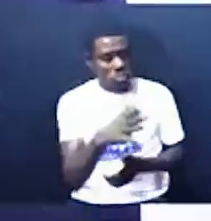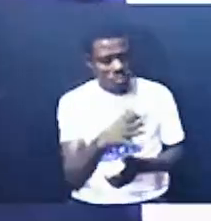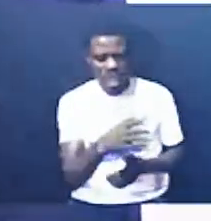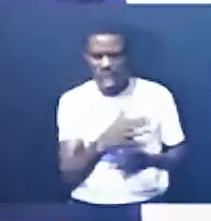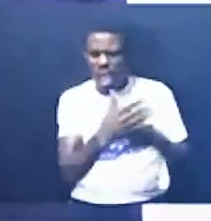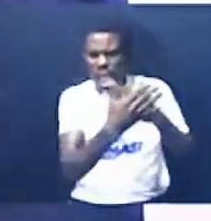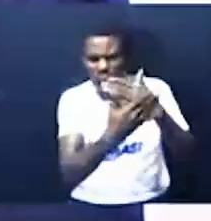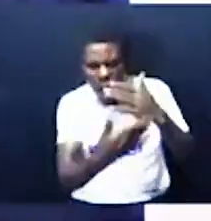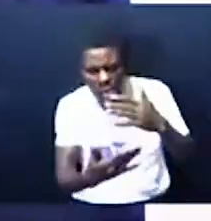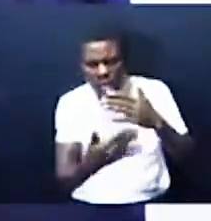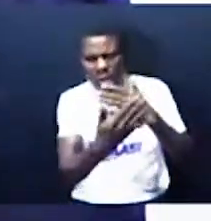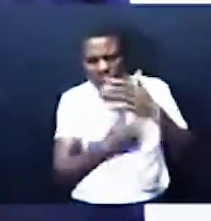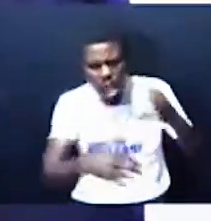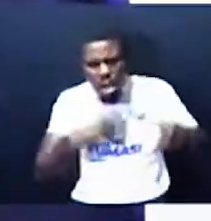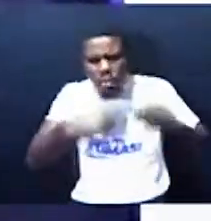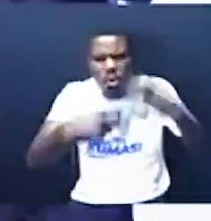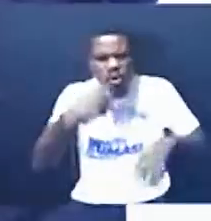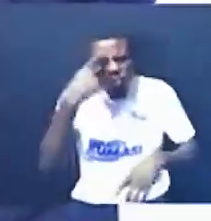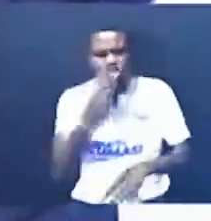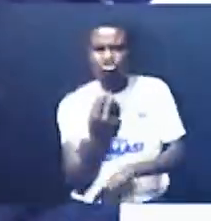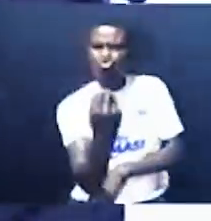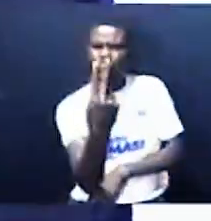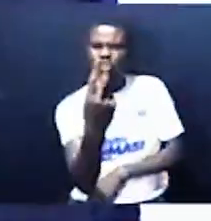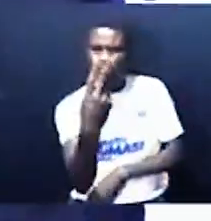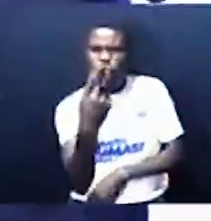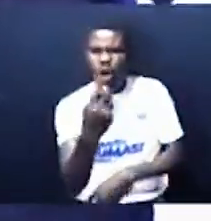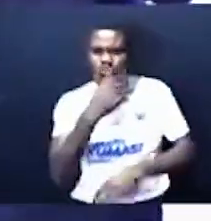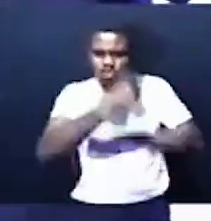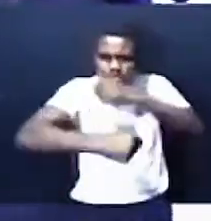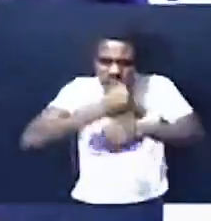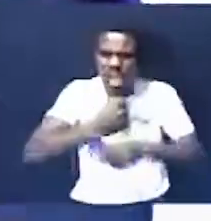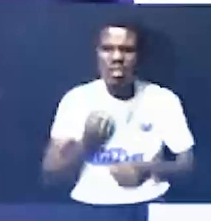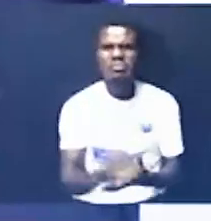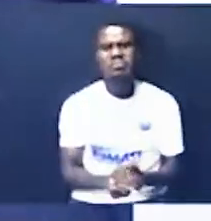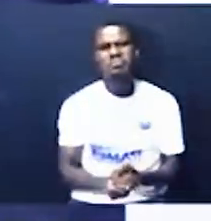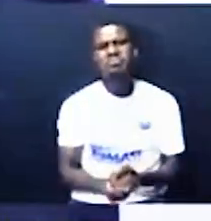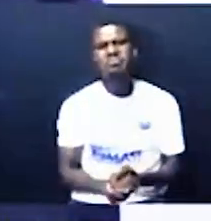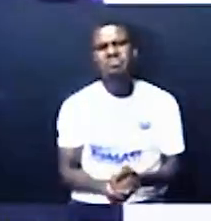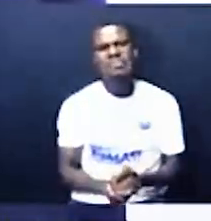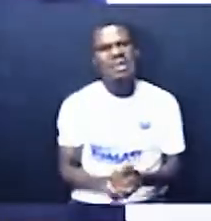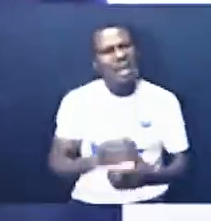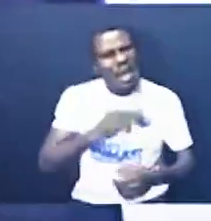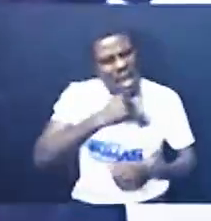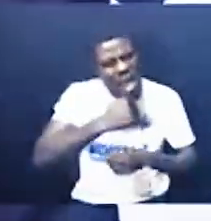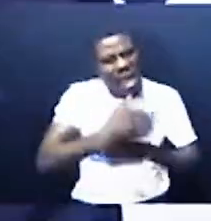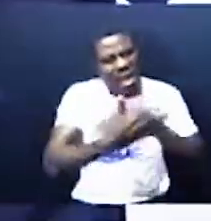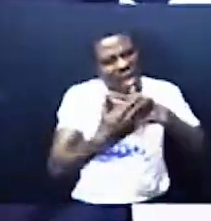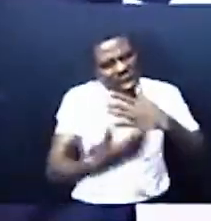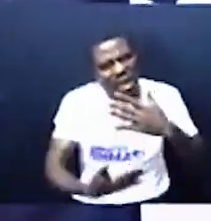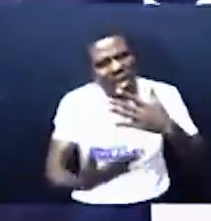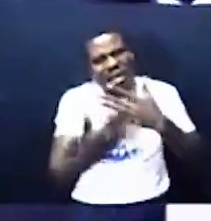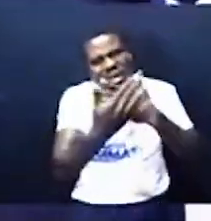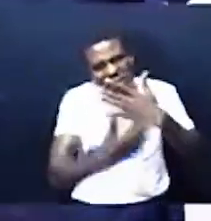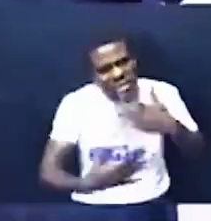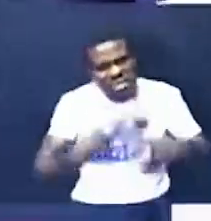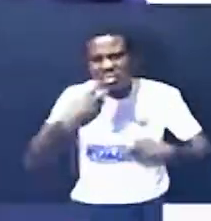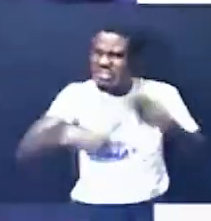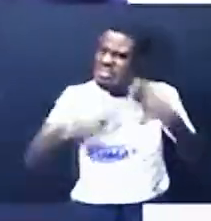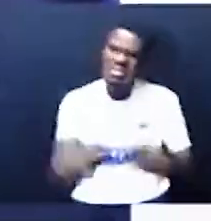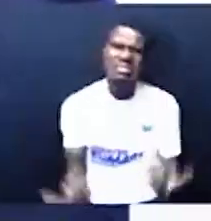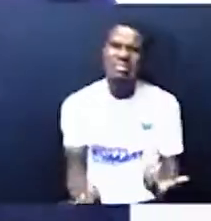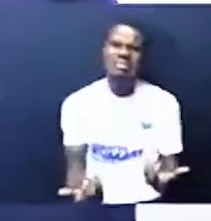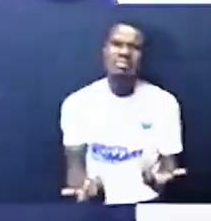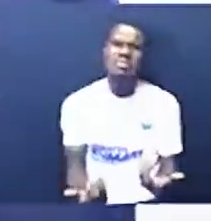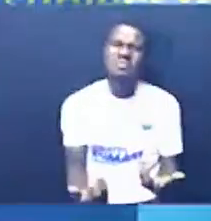to bleeding for 12 solid years. Subject to bleeding. She has